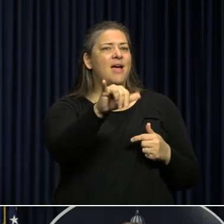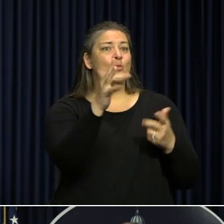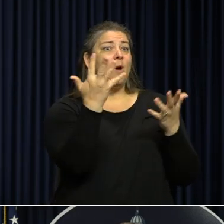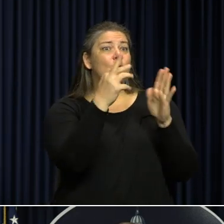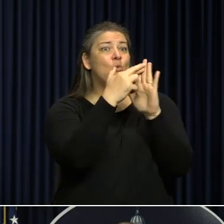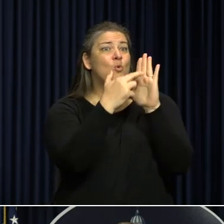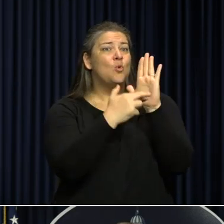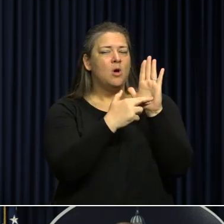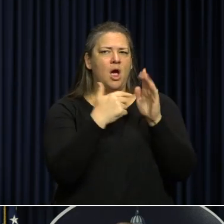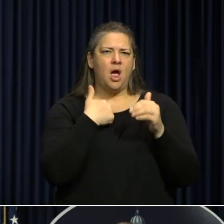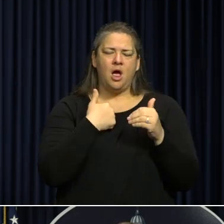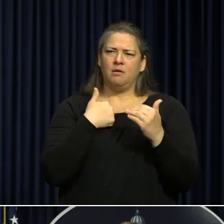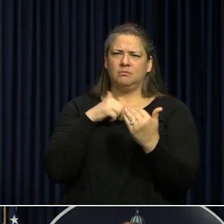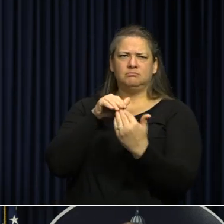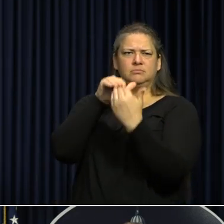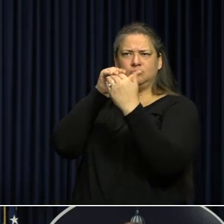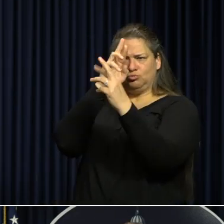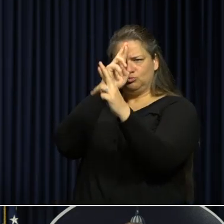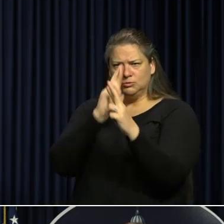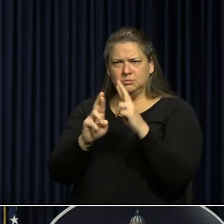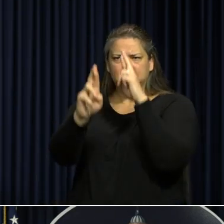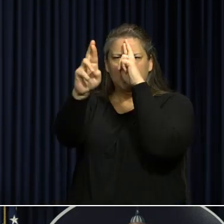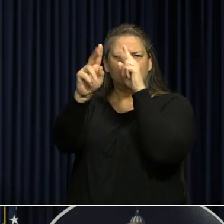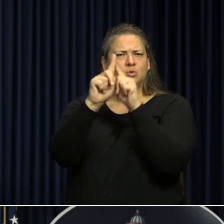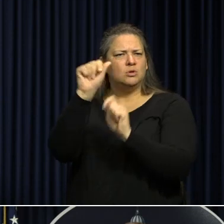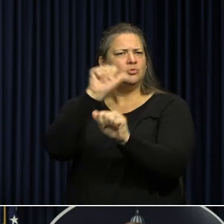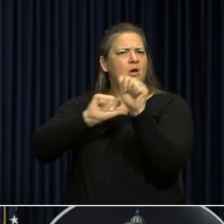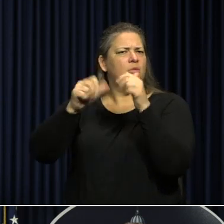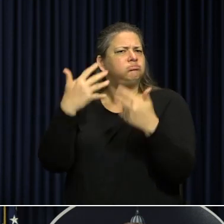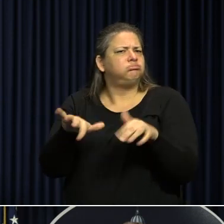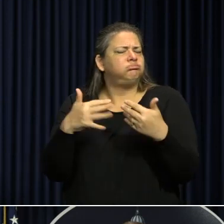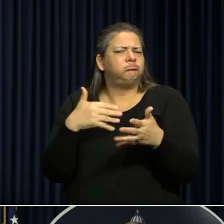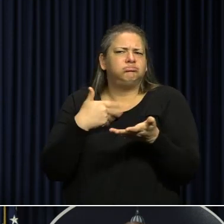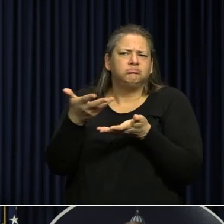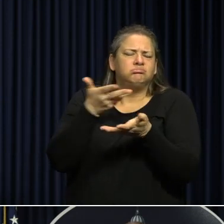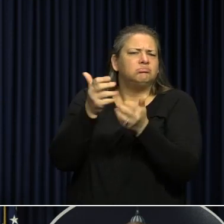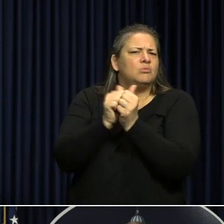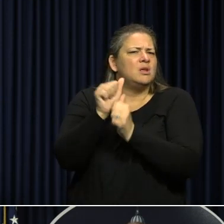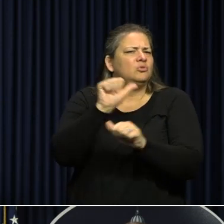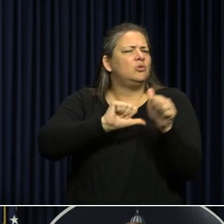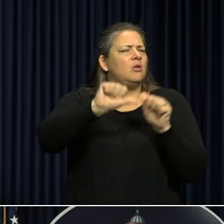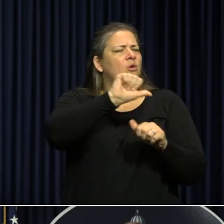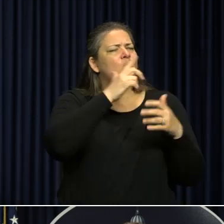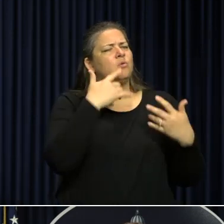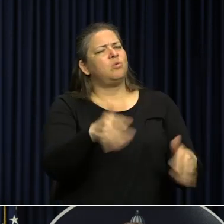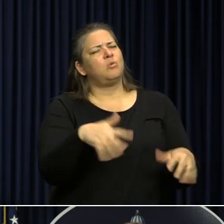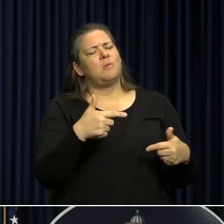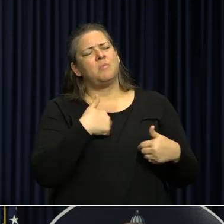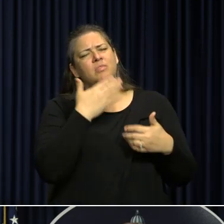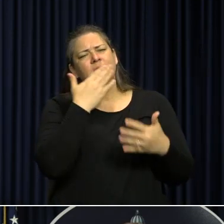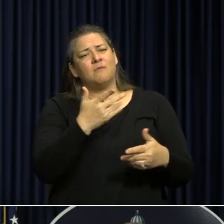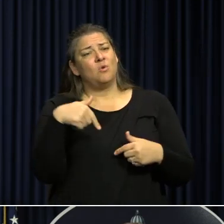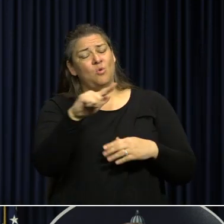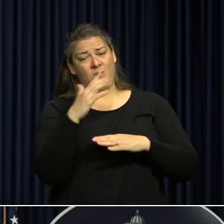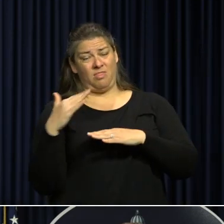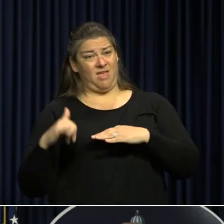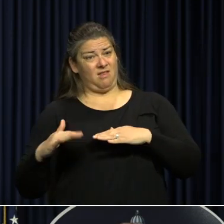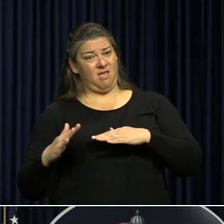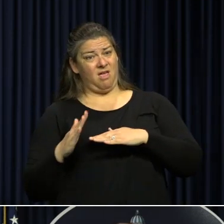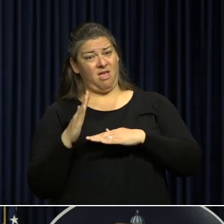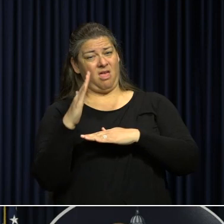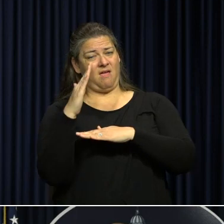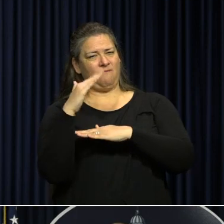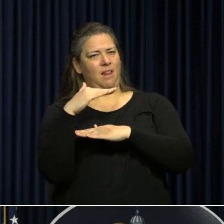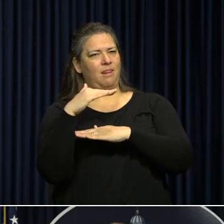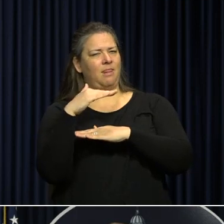as ourselves and truly loving your neighbor. And for that, I'm grateful. It's one of the reasons that we have flattened the curve, and it's one of the reasons that I think we